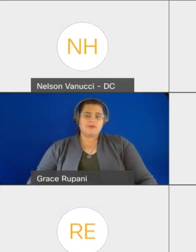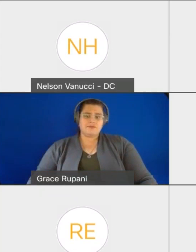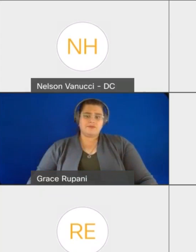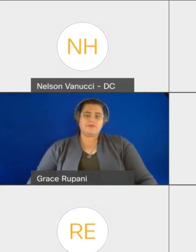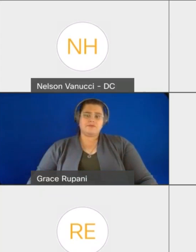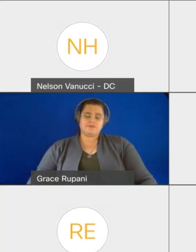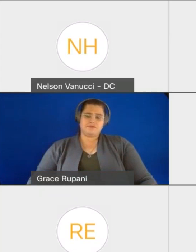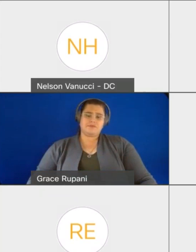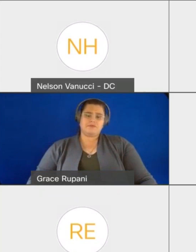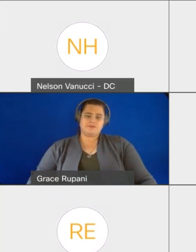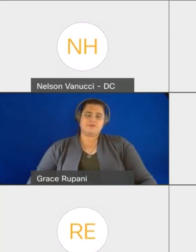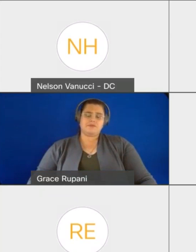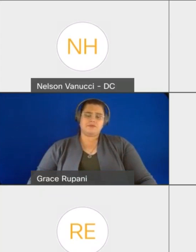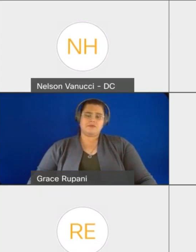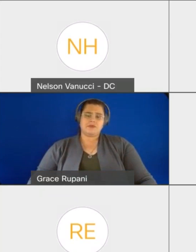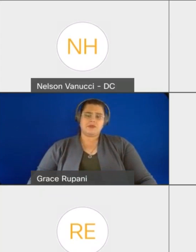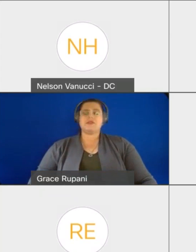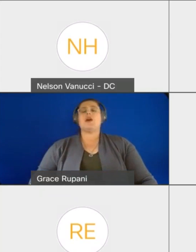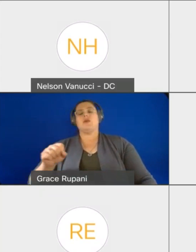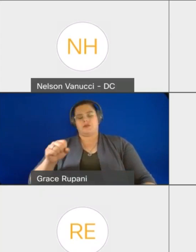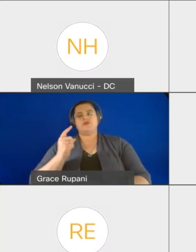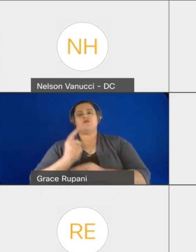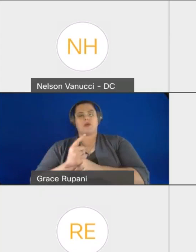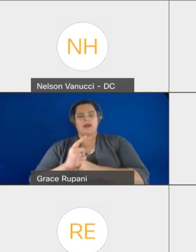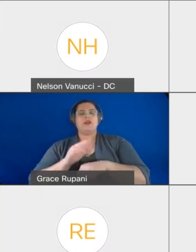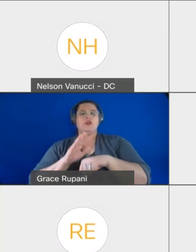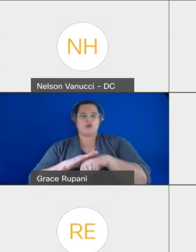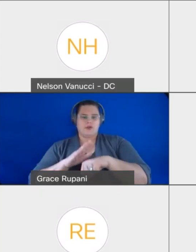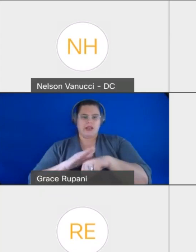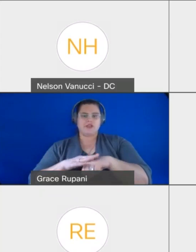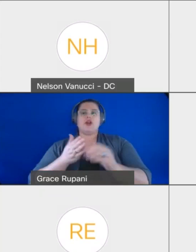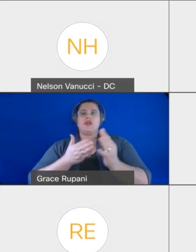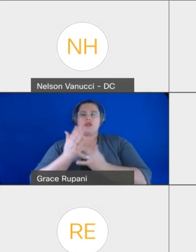So notifications are provided via direct emails now.